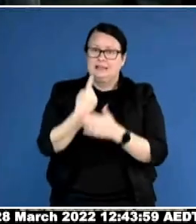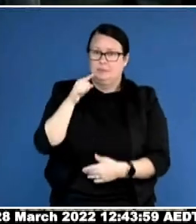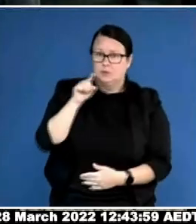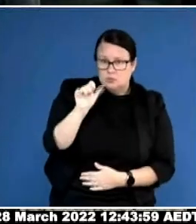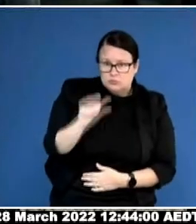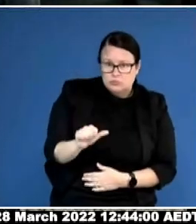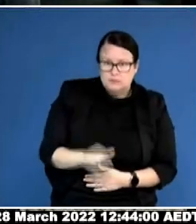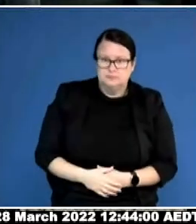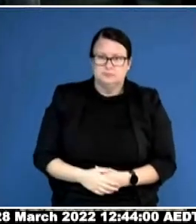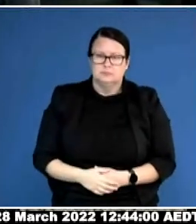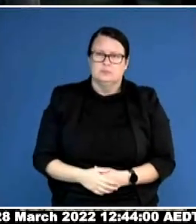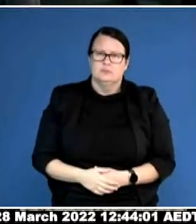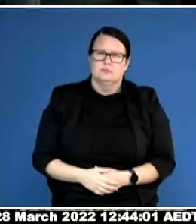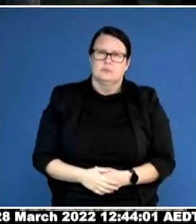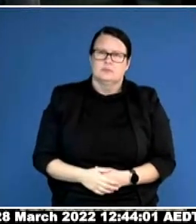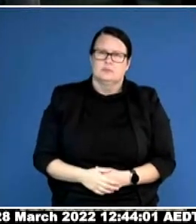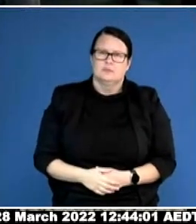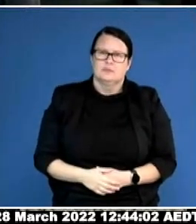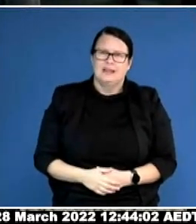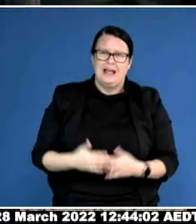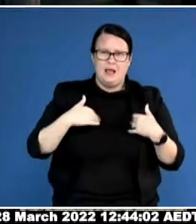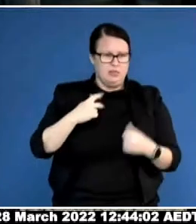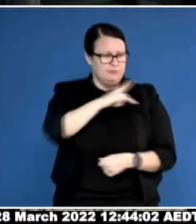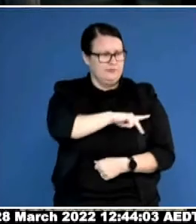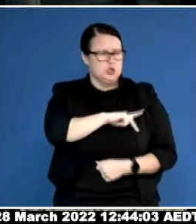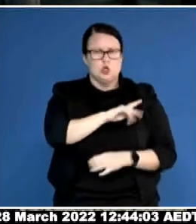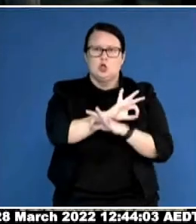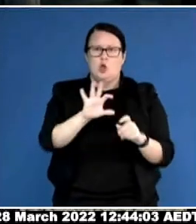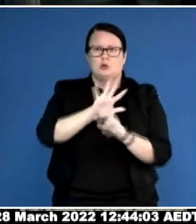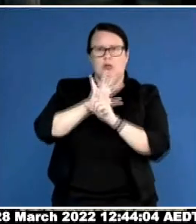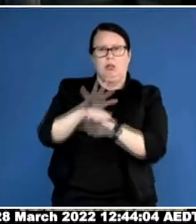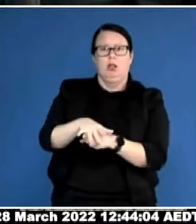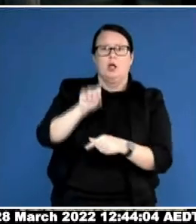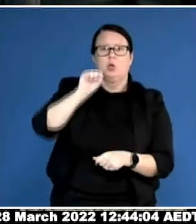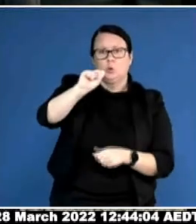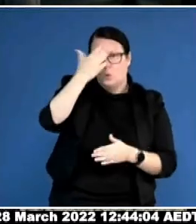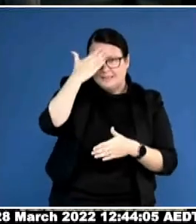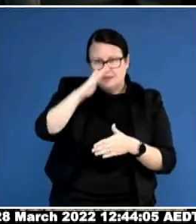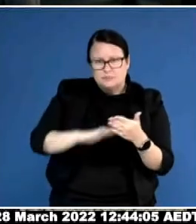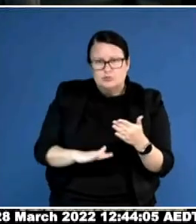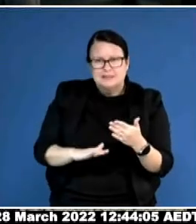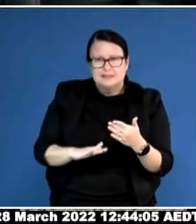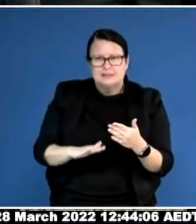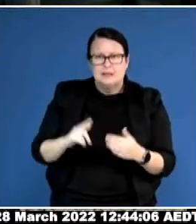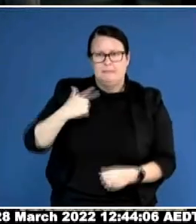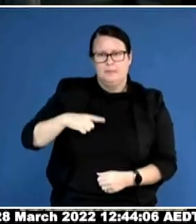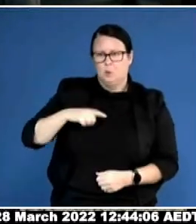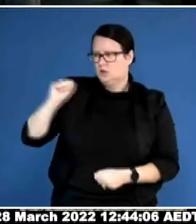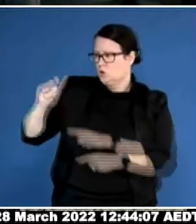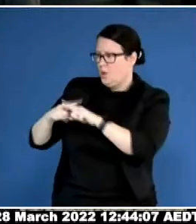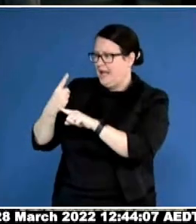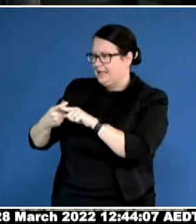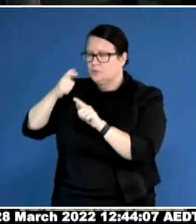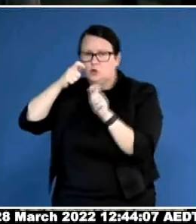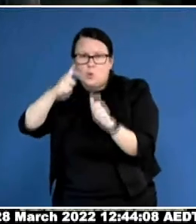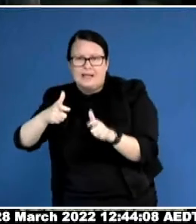and not allowing your experience to be overshadowed by the fact that your ex was your carer and it